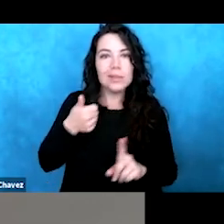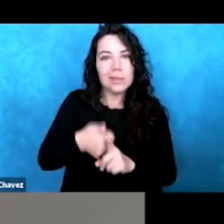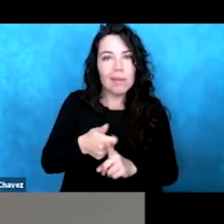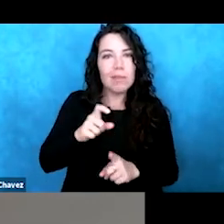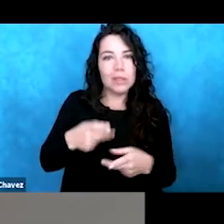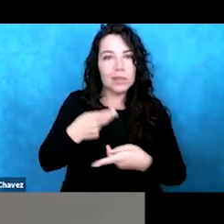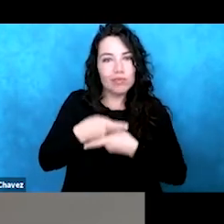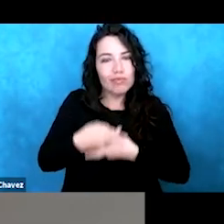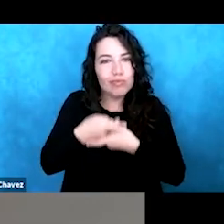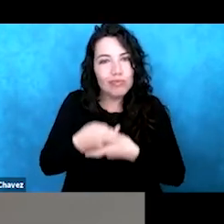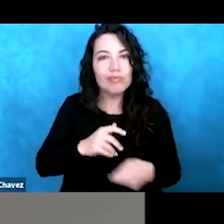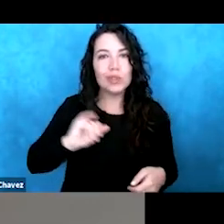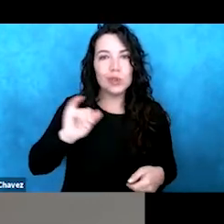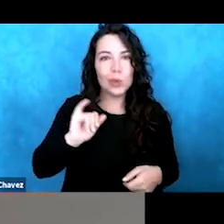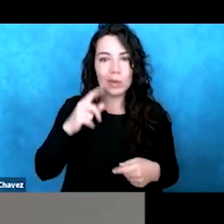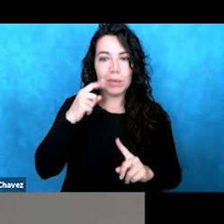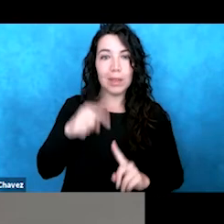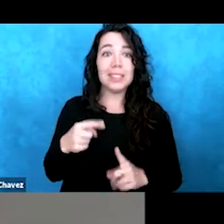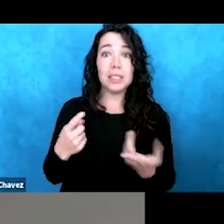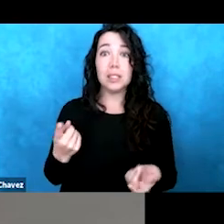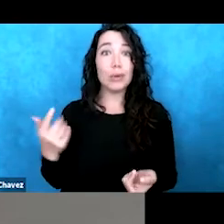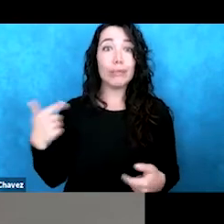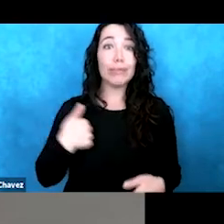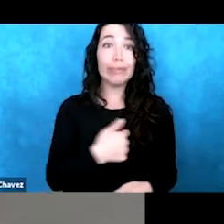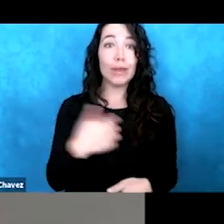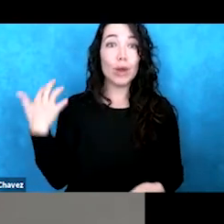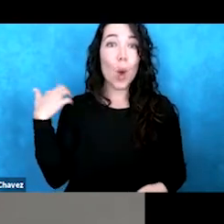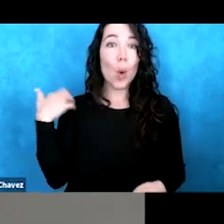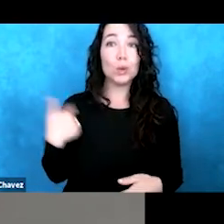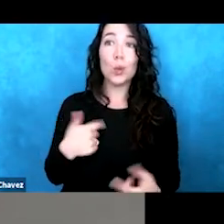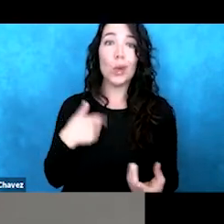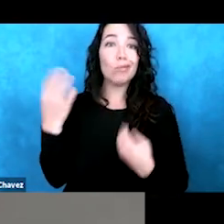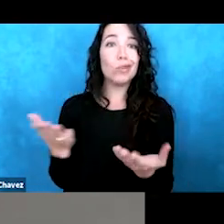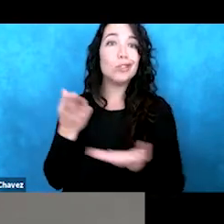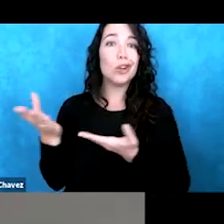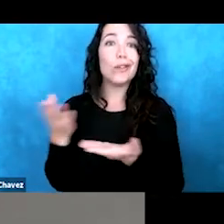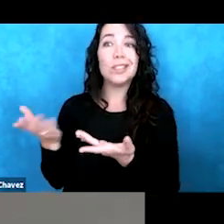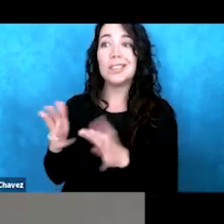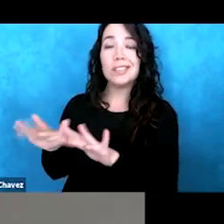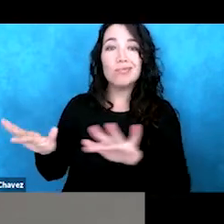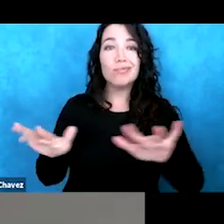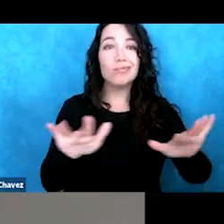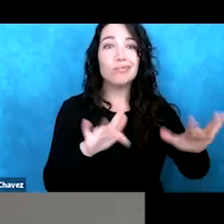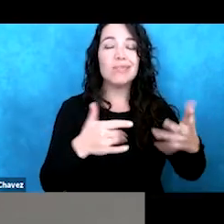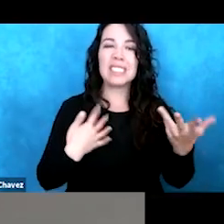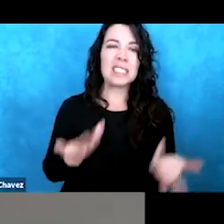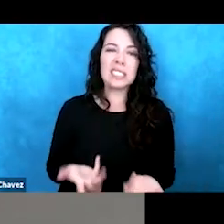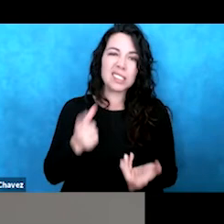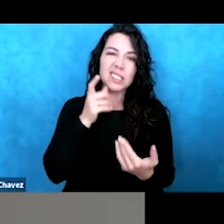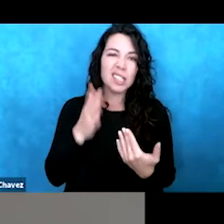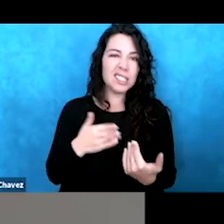it's not always easy for a coach to be delivering a service like this. So you've got supervision on the one side that looks at fidelity, but we also